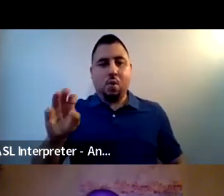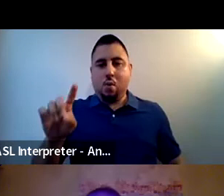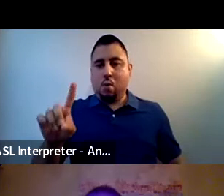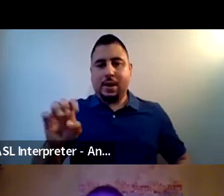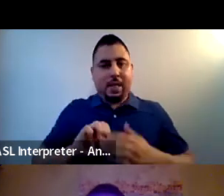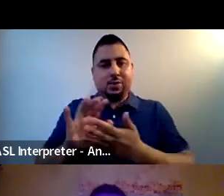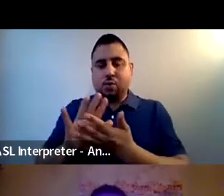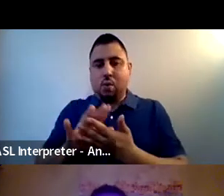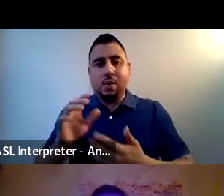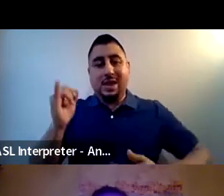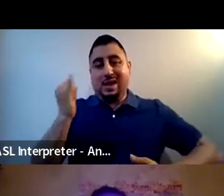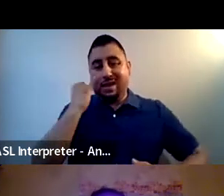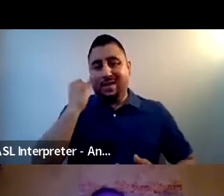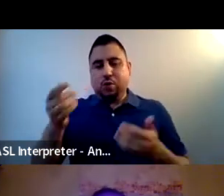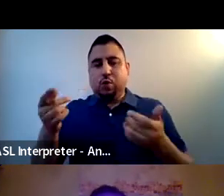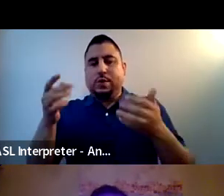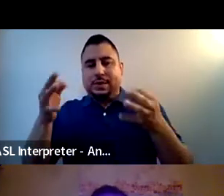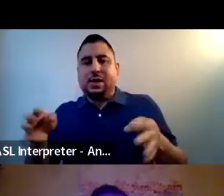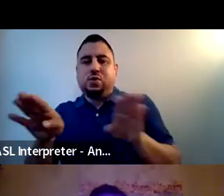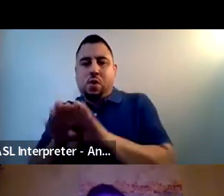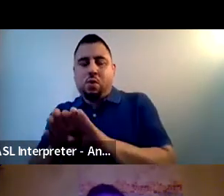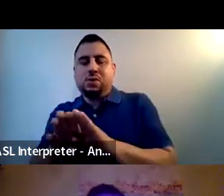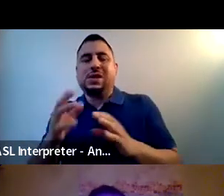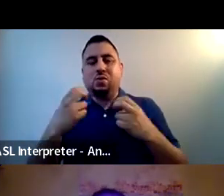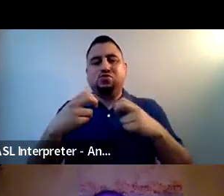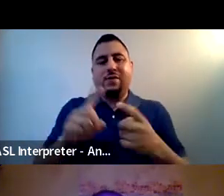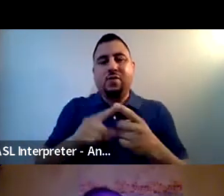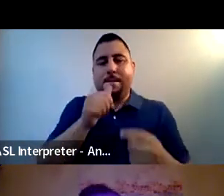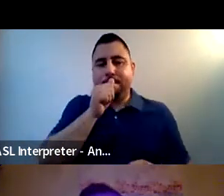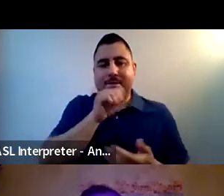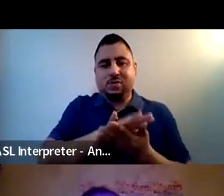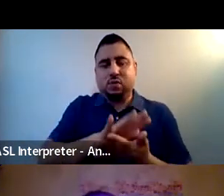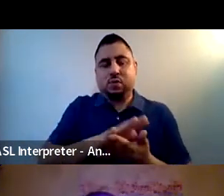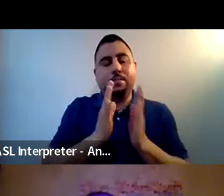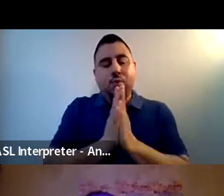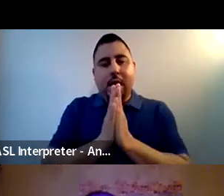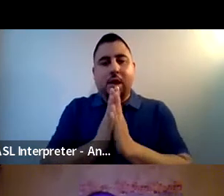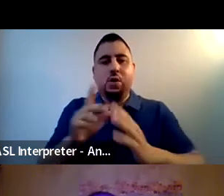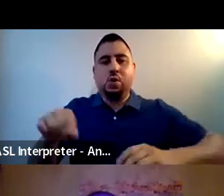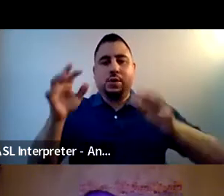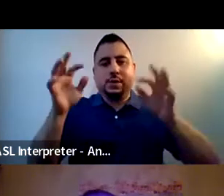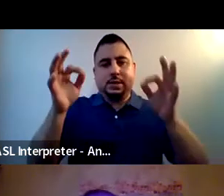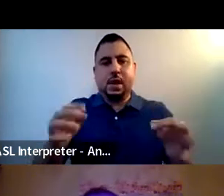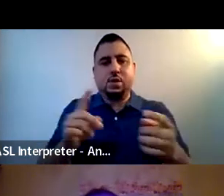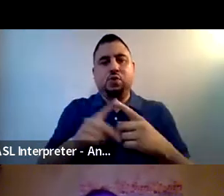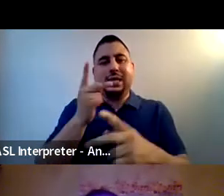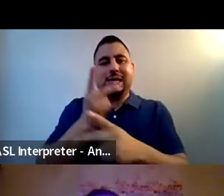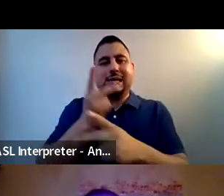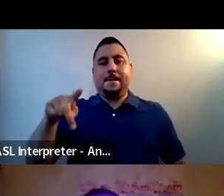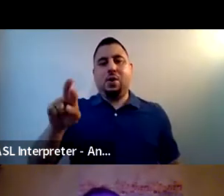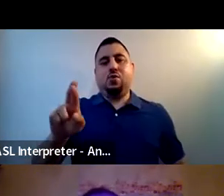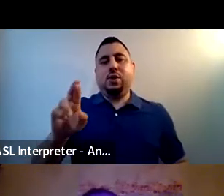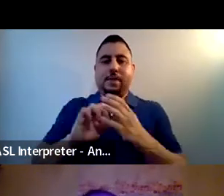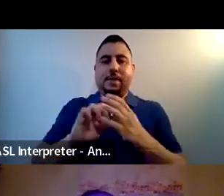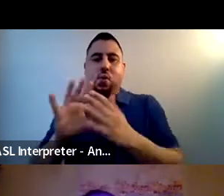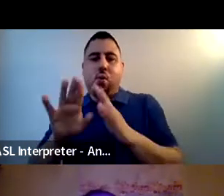school should you decide to close this school. He will transfer to a private school. So I'm praying that you all decide to keep Pointer Ridge Elementary